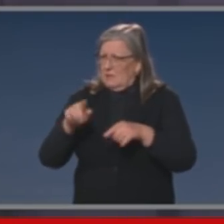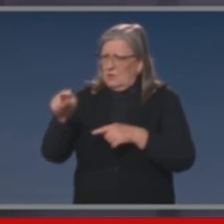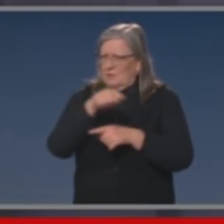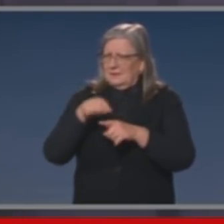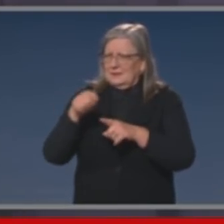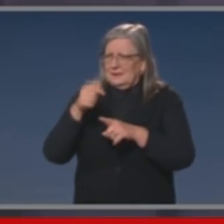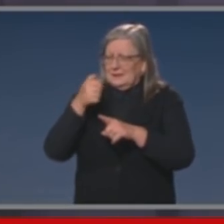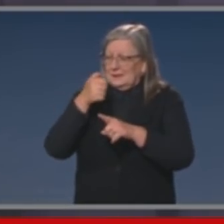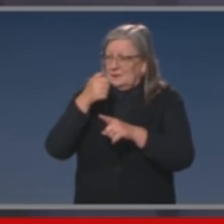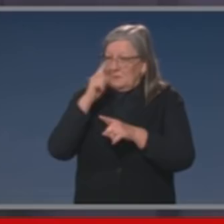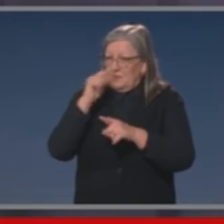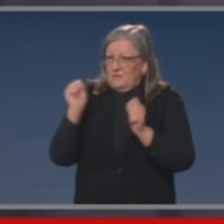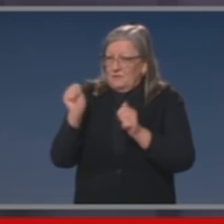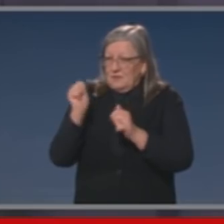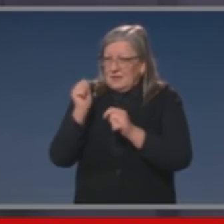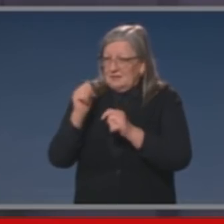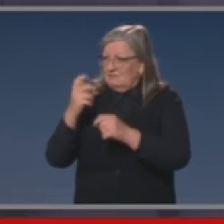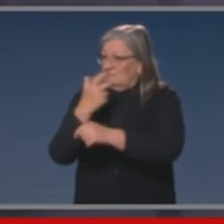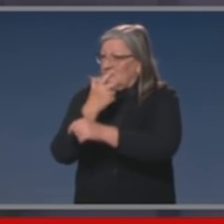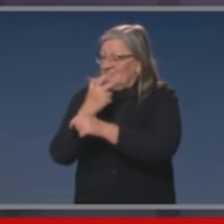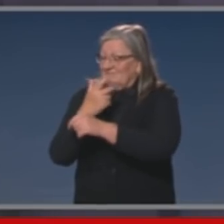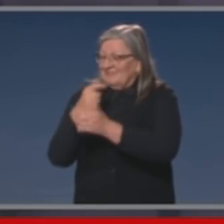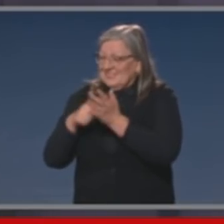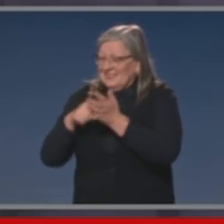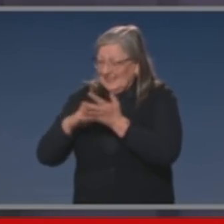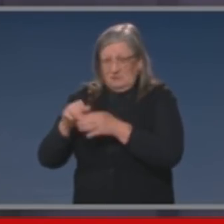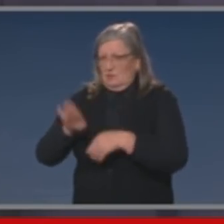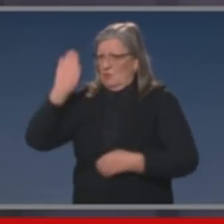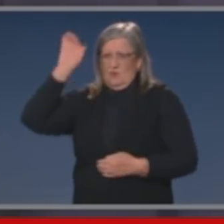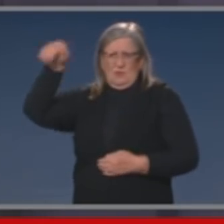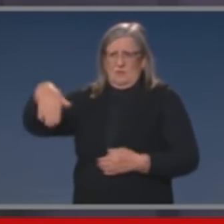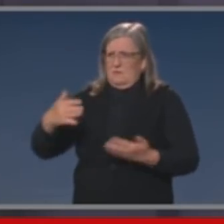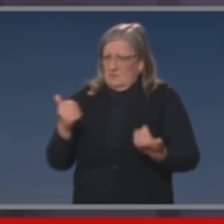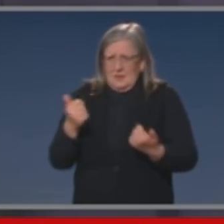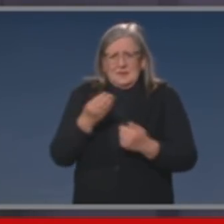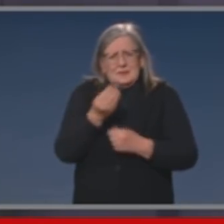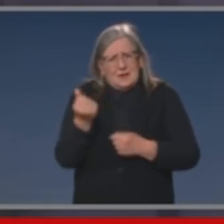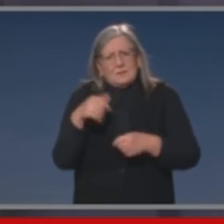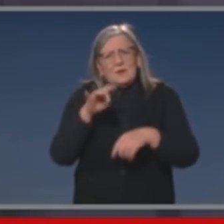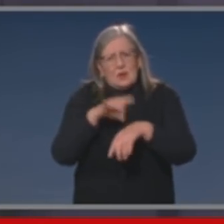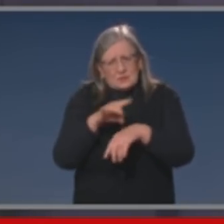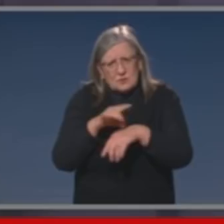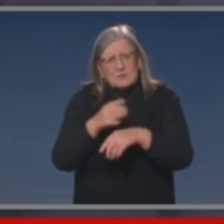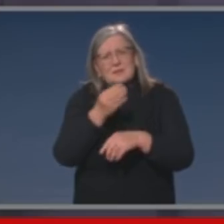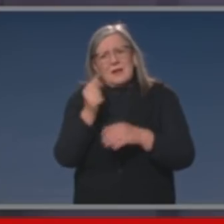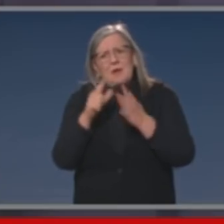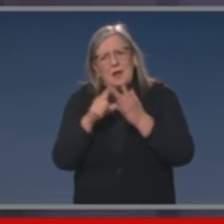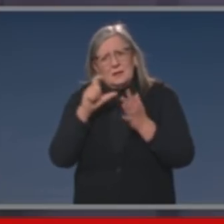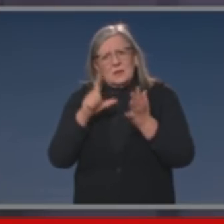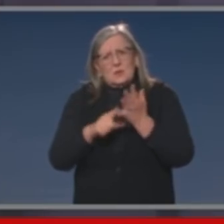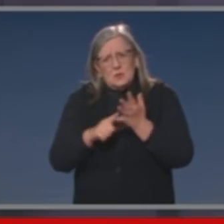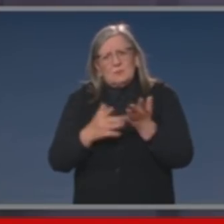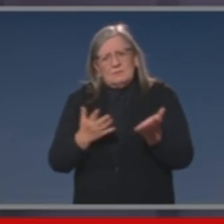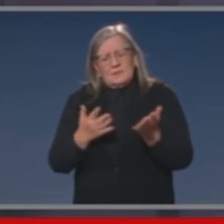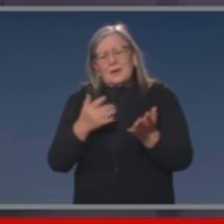Some remain in hospital and some are in ICU. We've had, unfortunately and very tragically, those 2 deaths in that group.